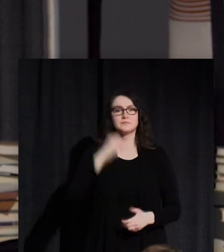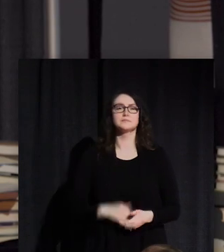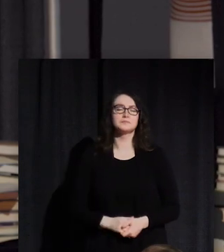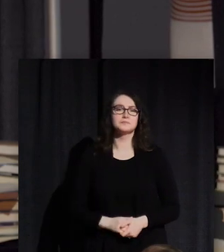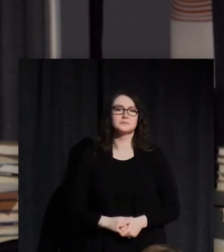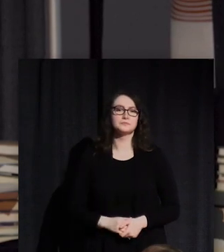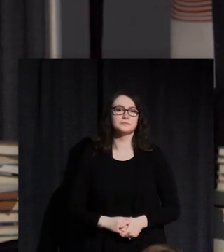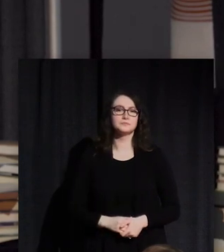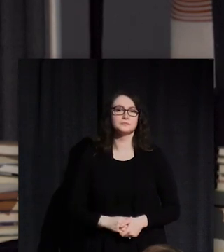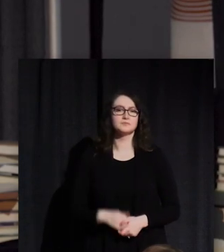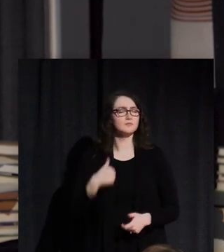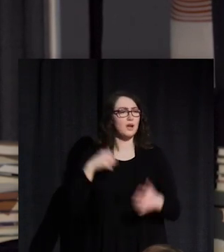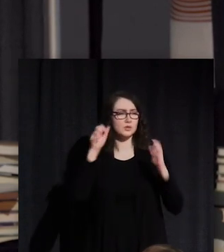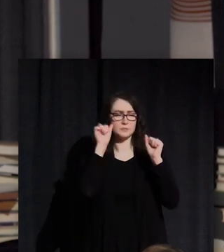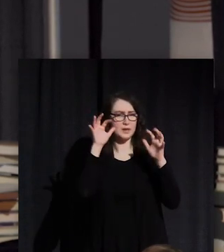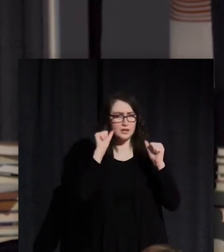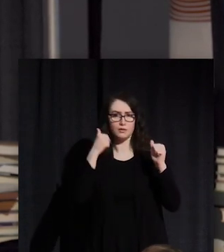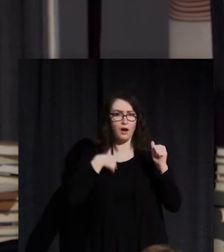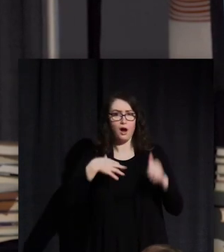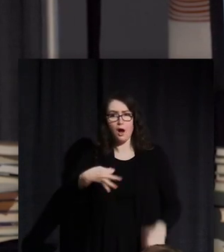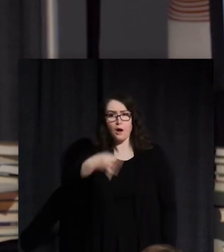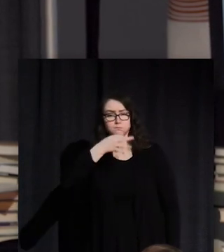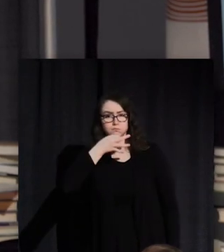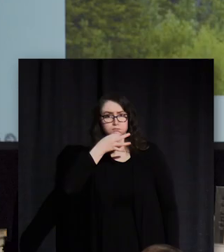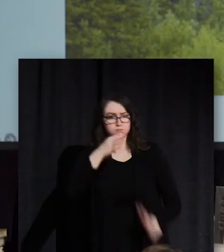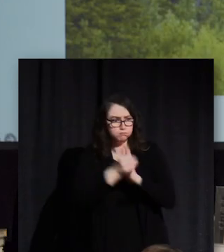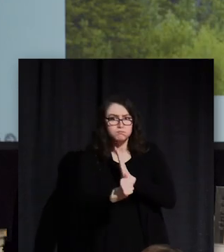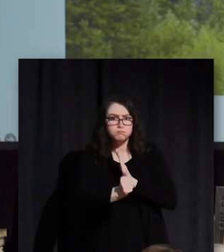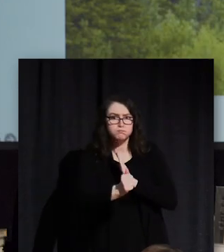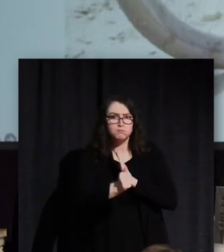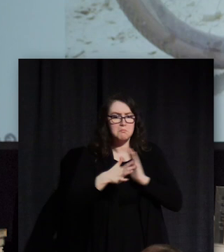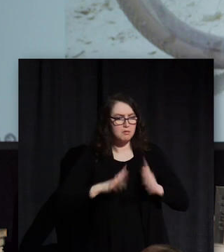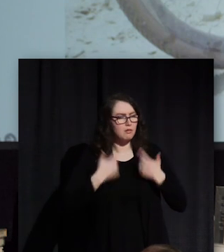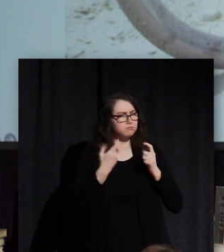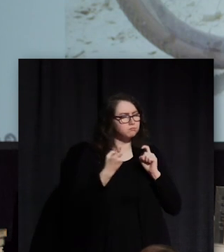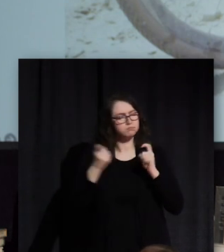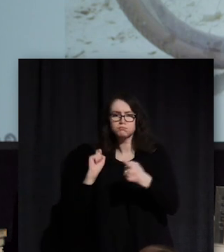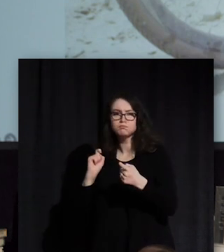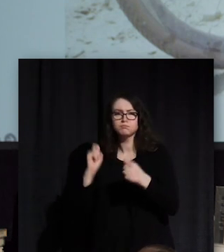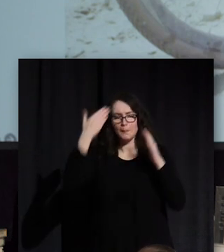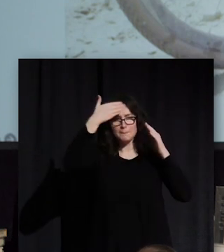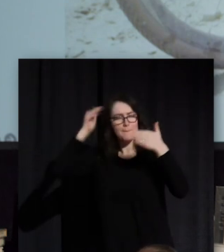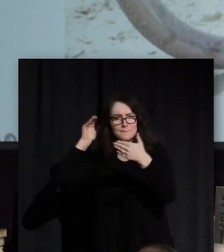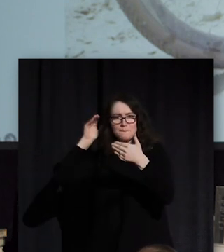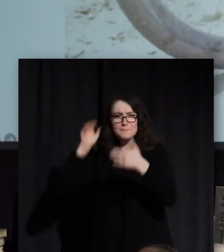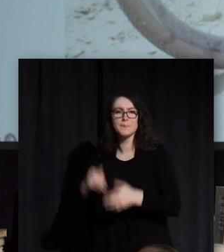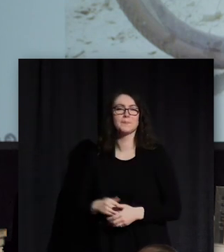I was amazed to find out it was something I was actually good at, and it changed my life. It's not all about